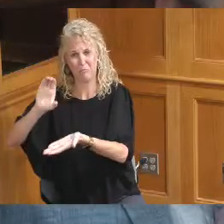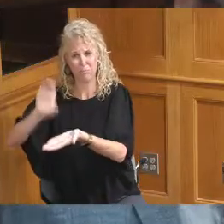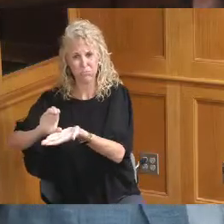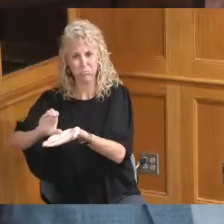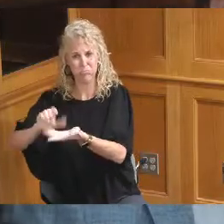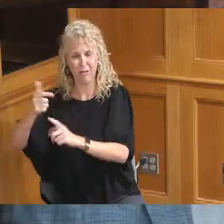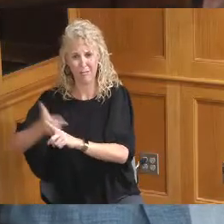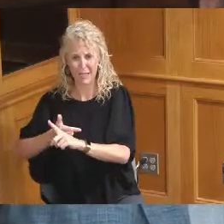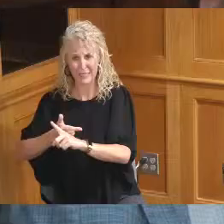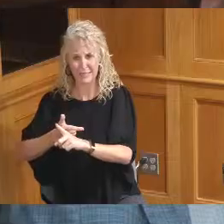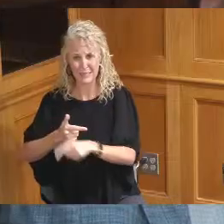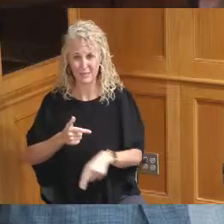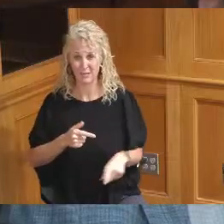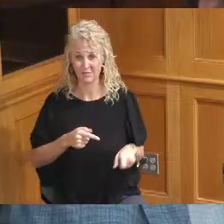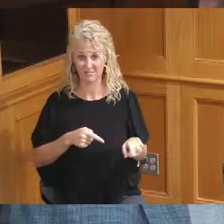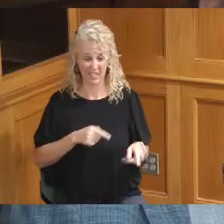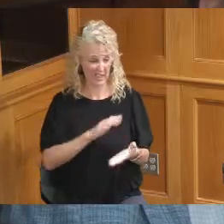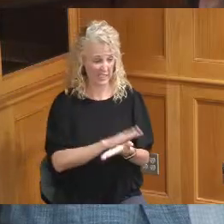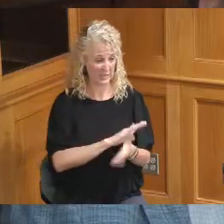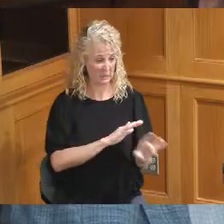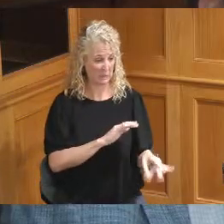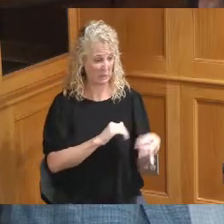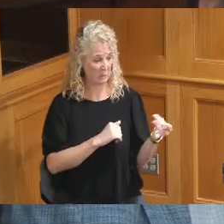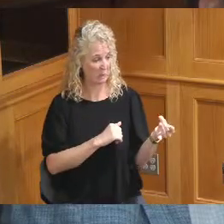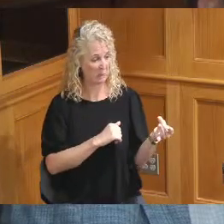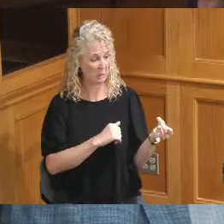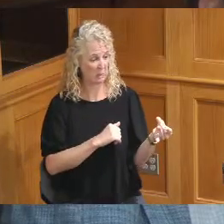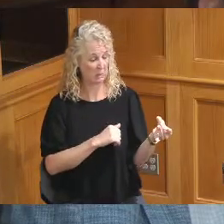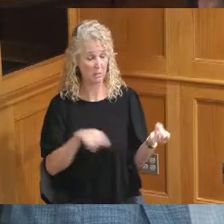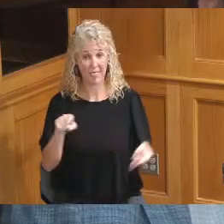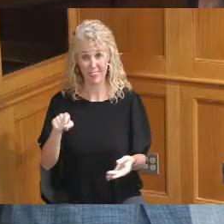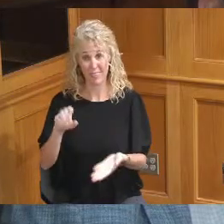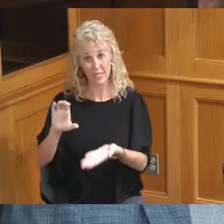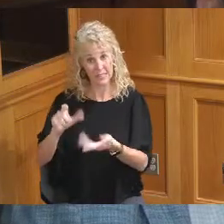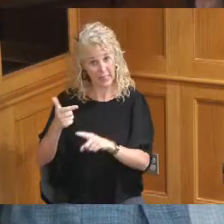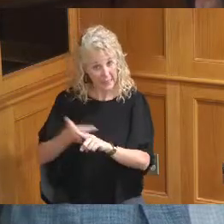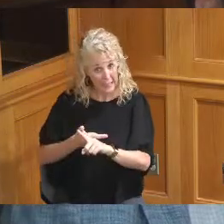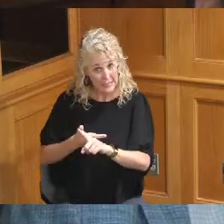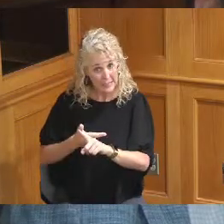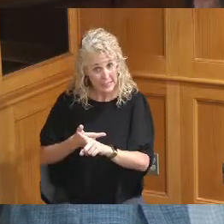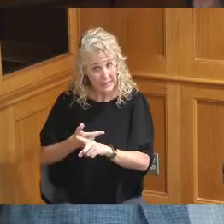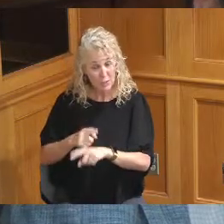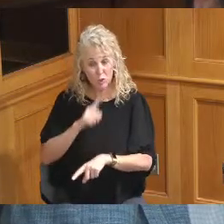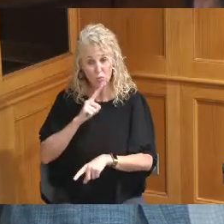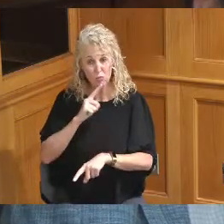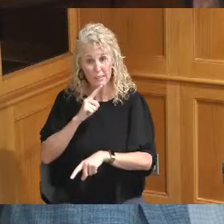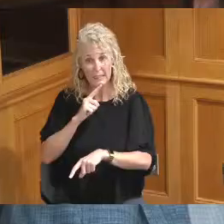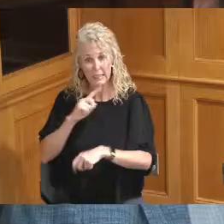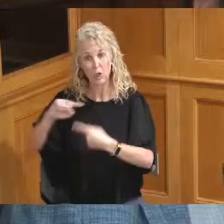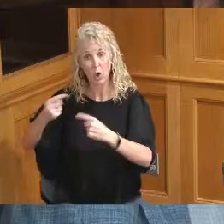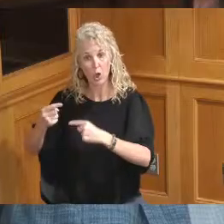clauses, and it's cost the taxpayers. So today we have no lease.